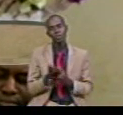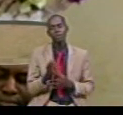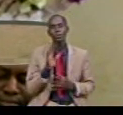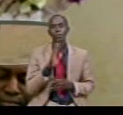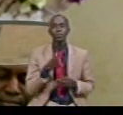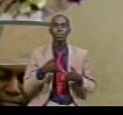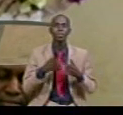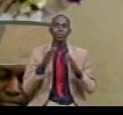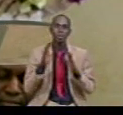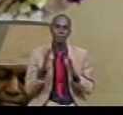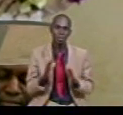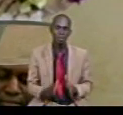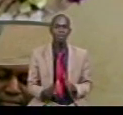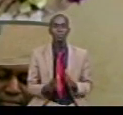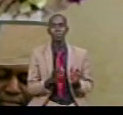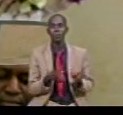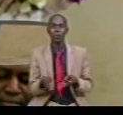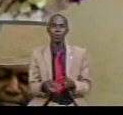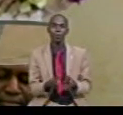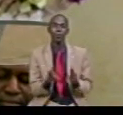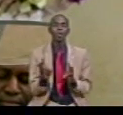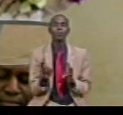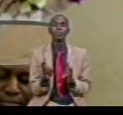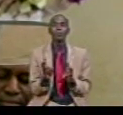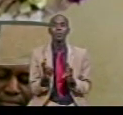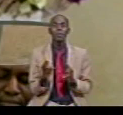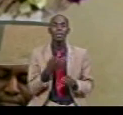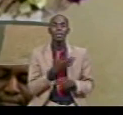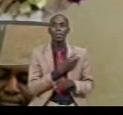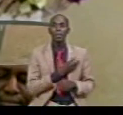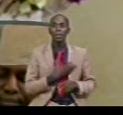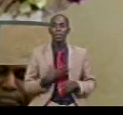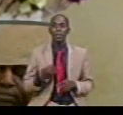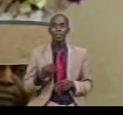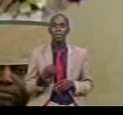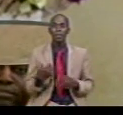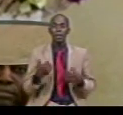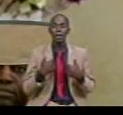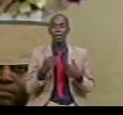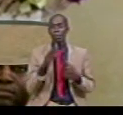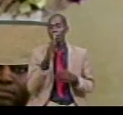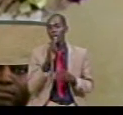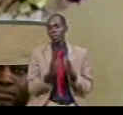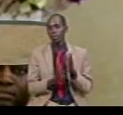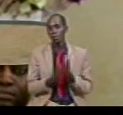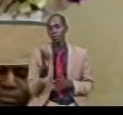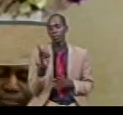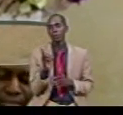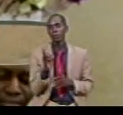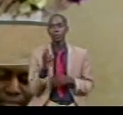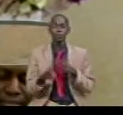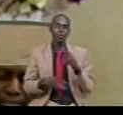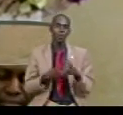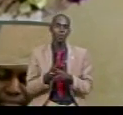dedicated and godly workers and leaders have been developed globally.